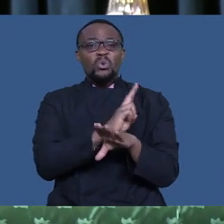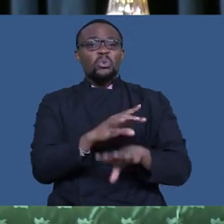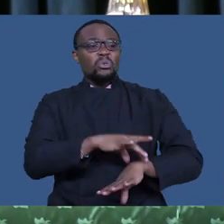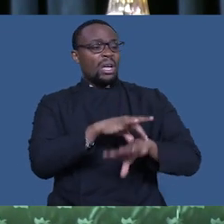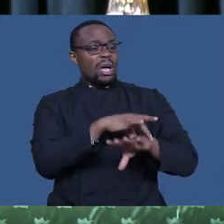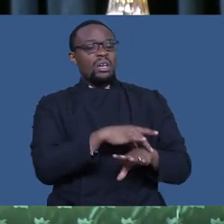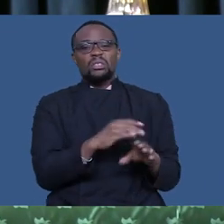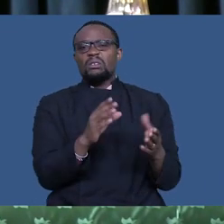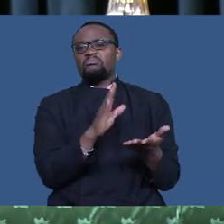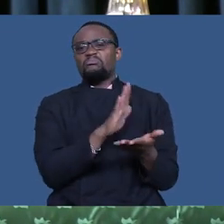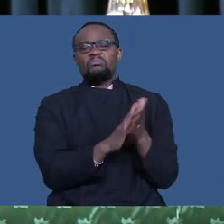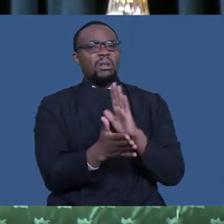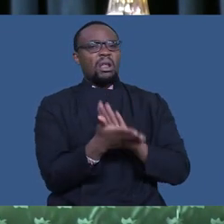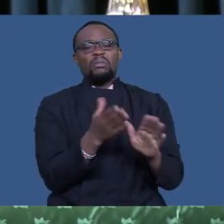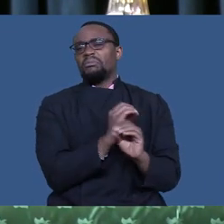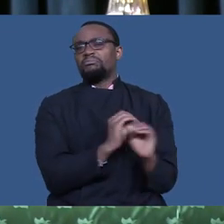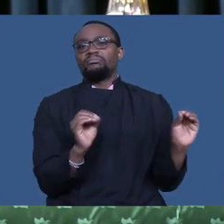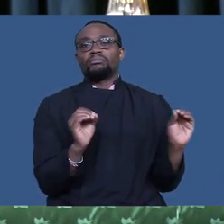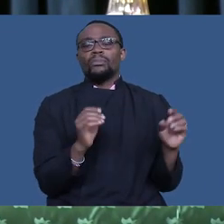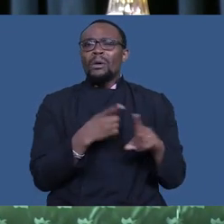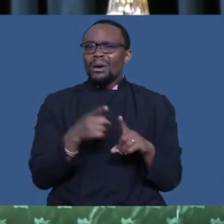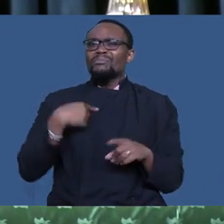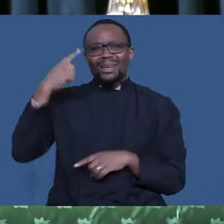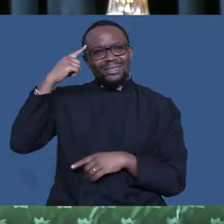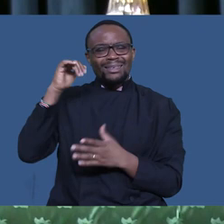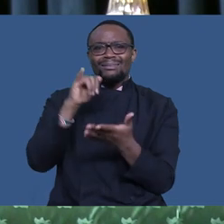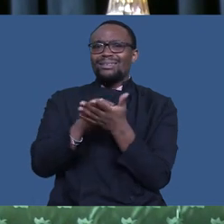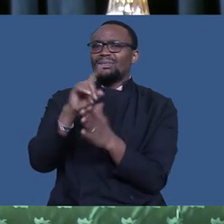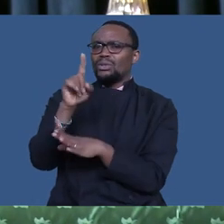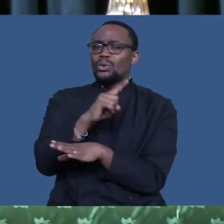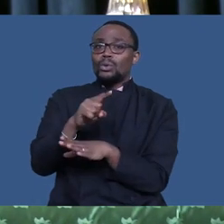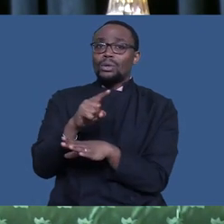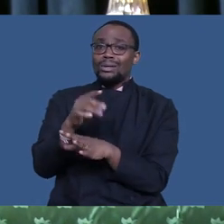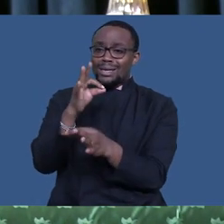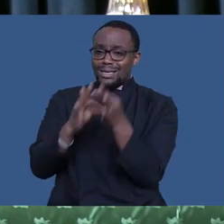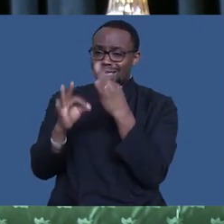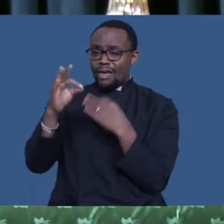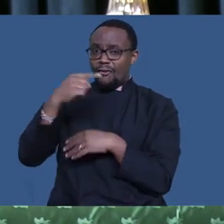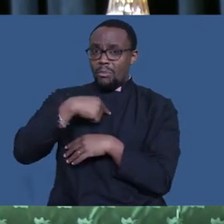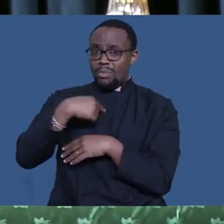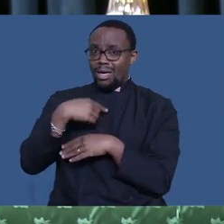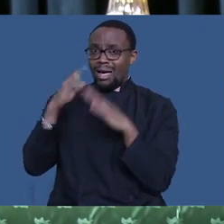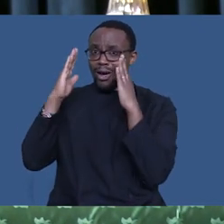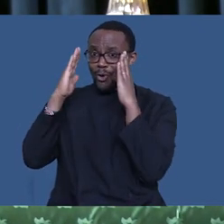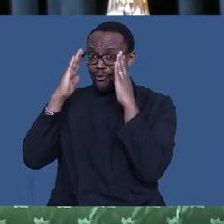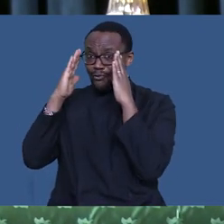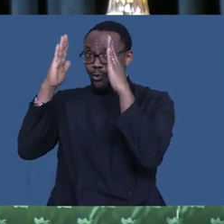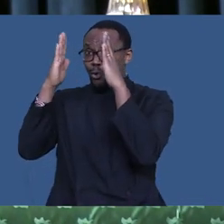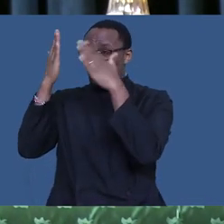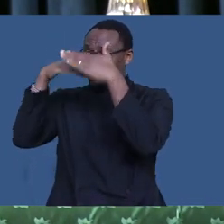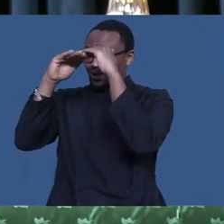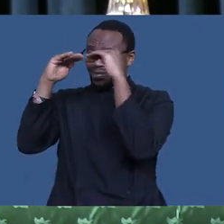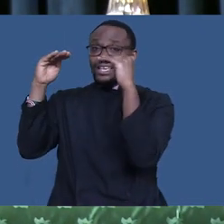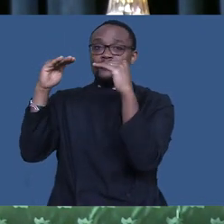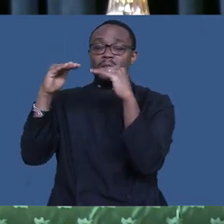no earthly use. But I think that's really wrong, because for us to be of